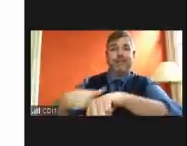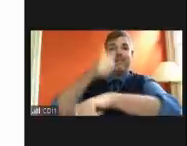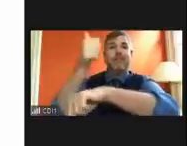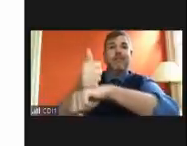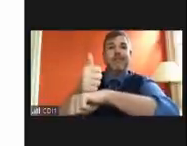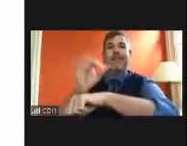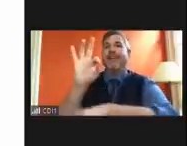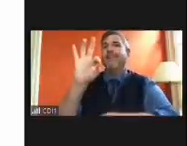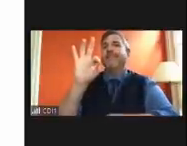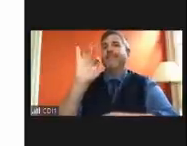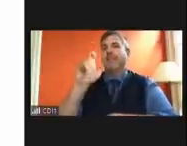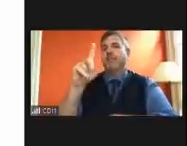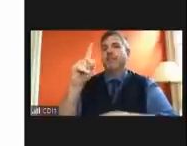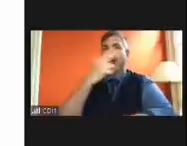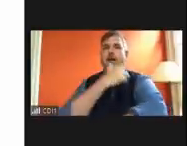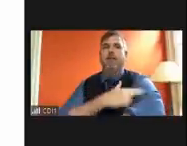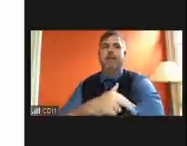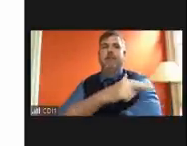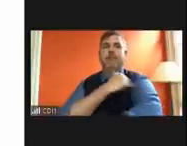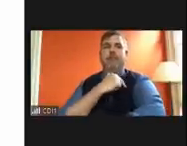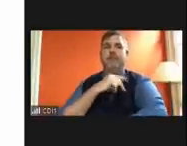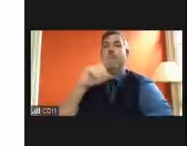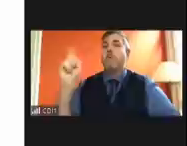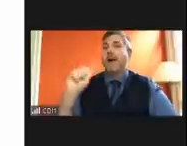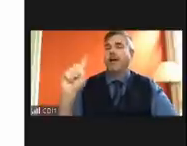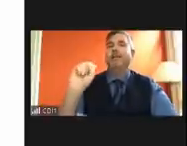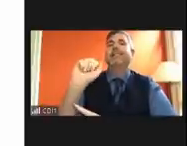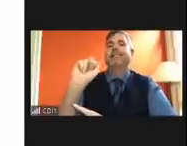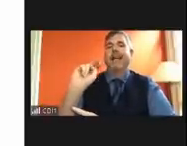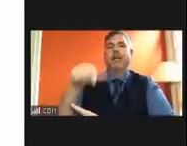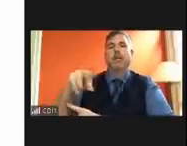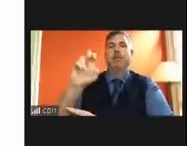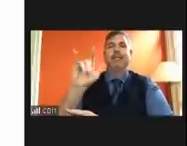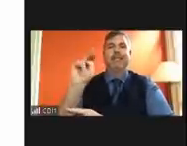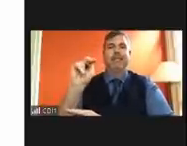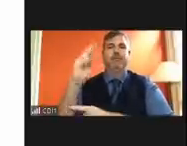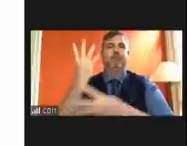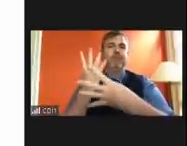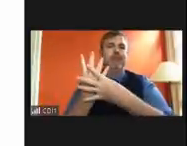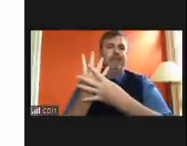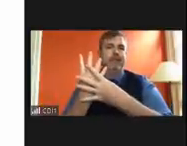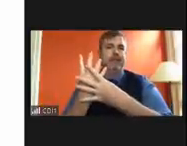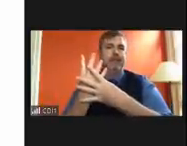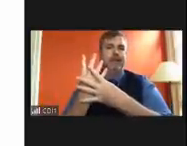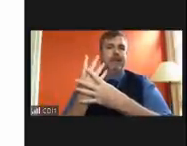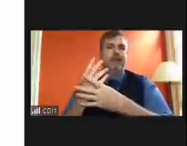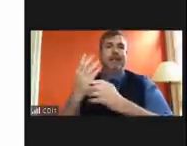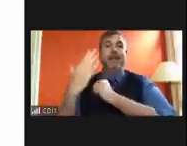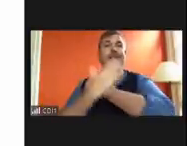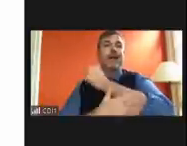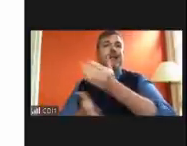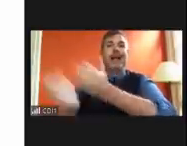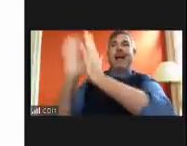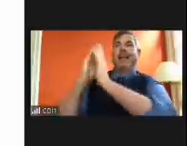Obviously a large outbreak there. The county helped summon resources from the state to respond to that crisis.